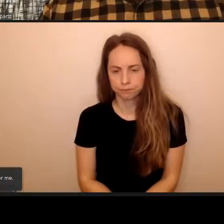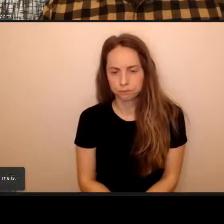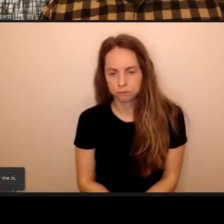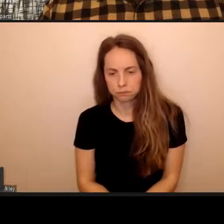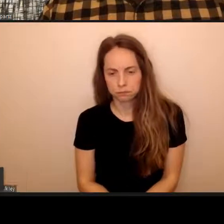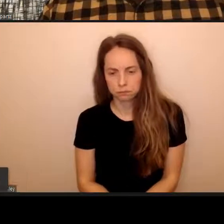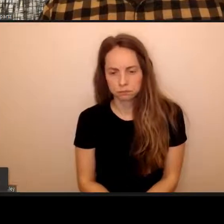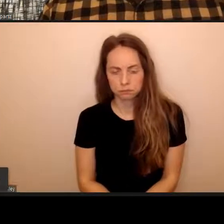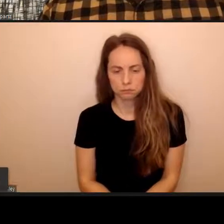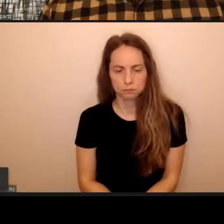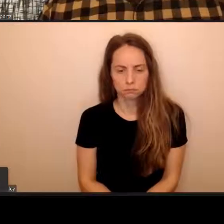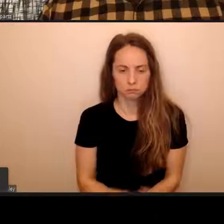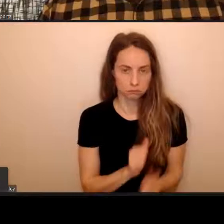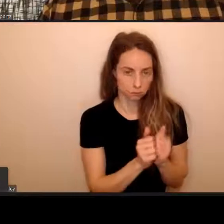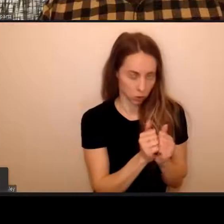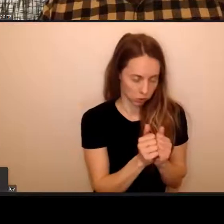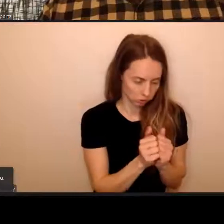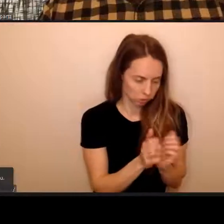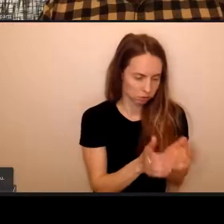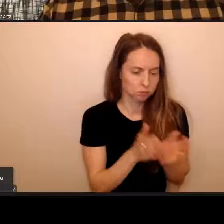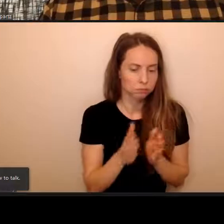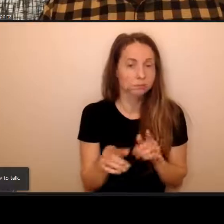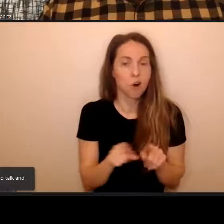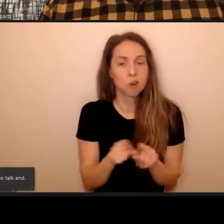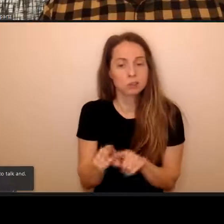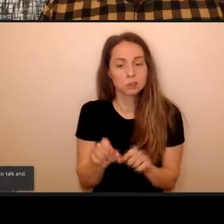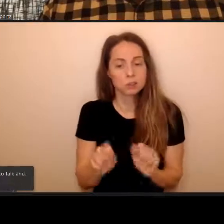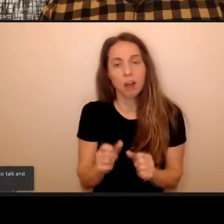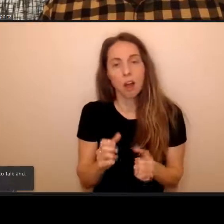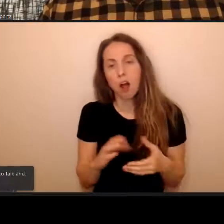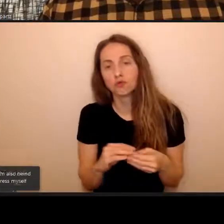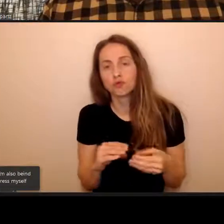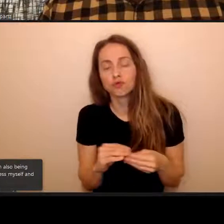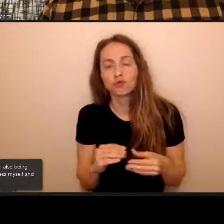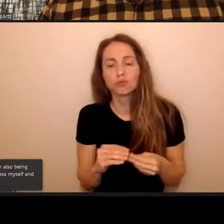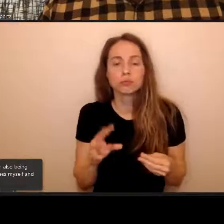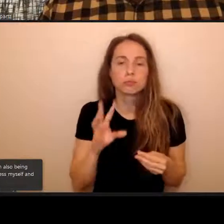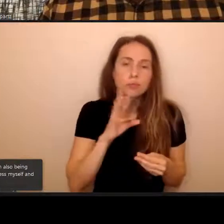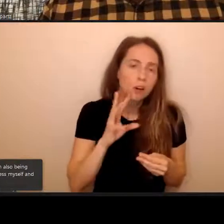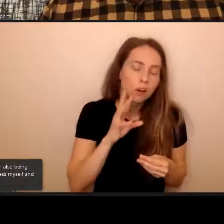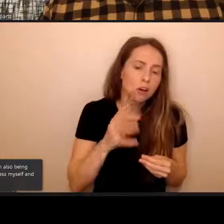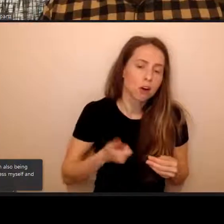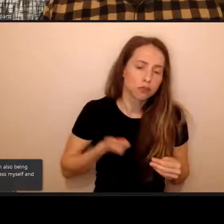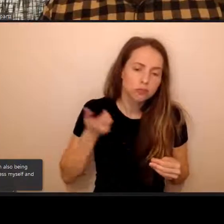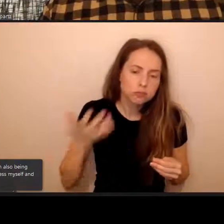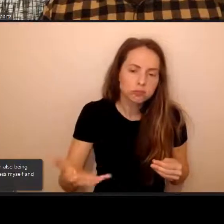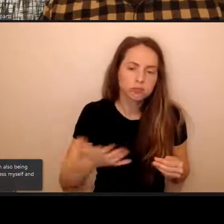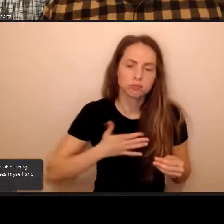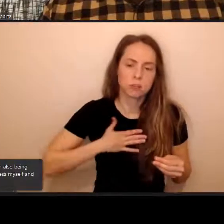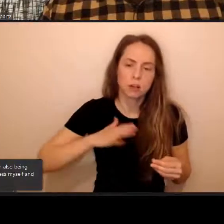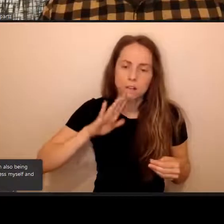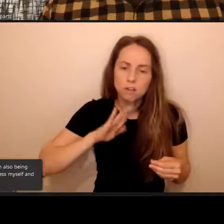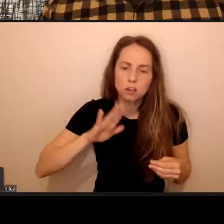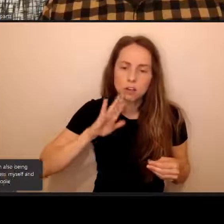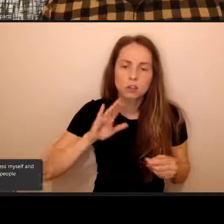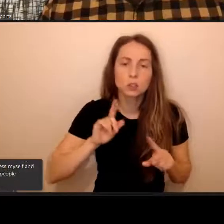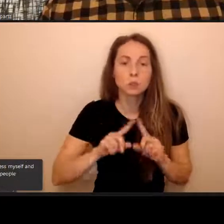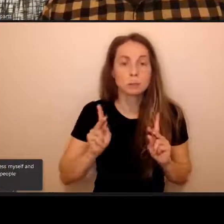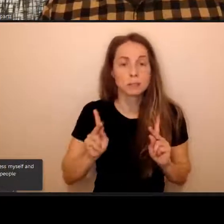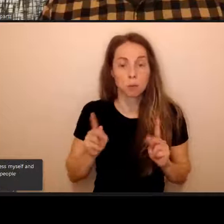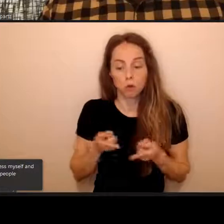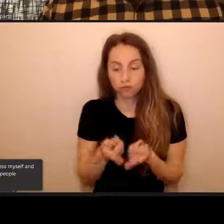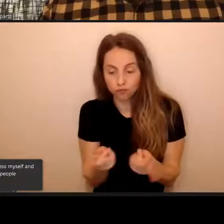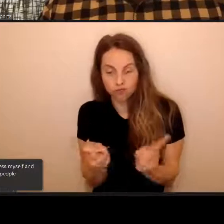Also being able to, to talk and express myself and my frustrations, to the people around